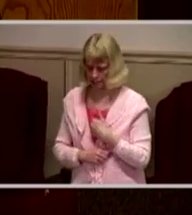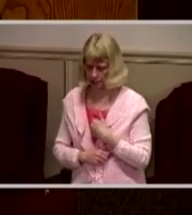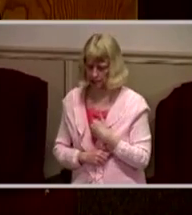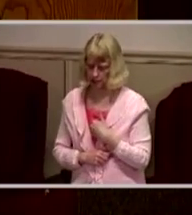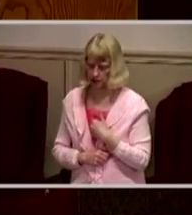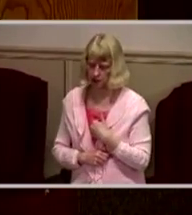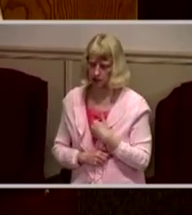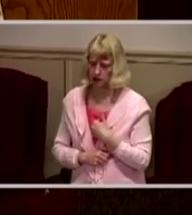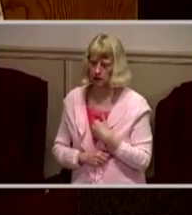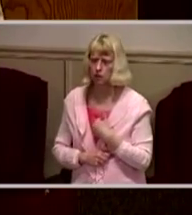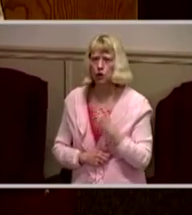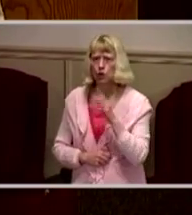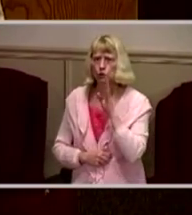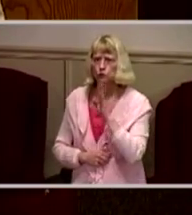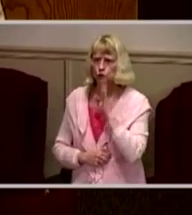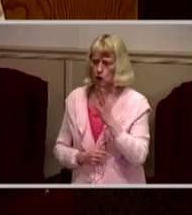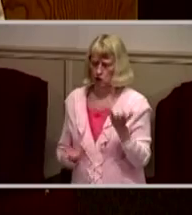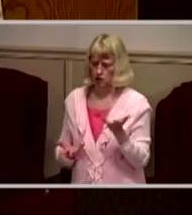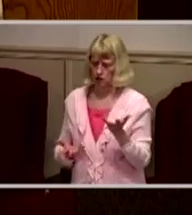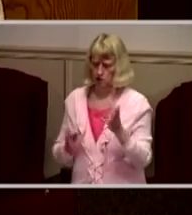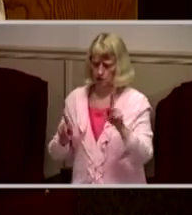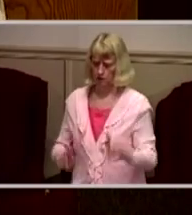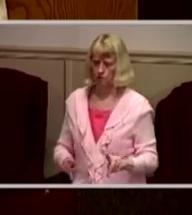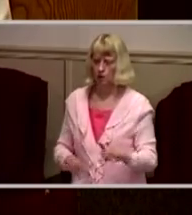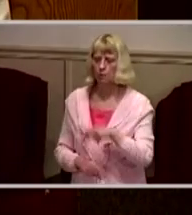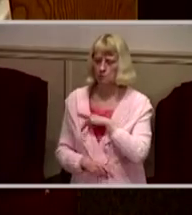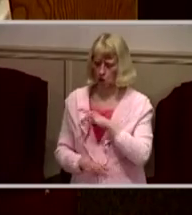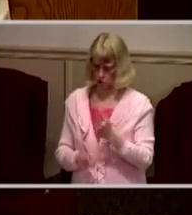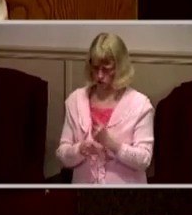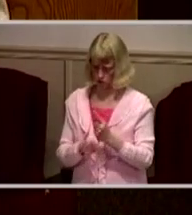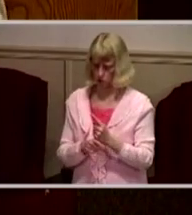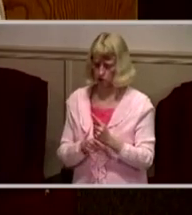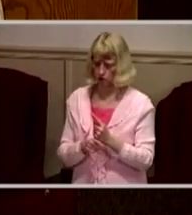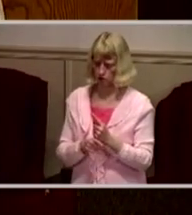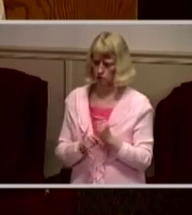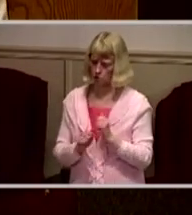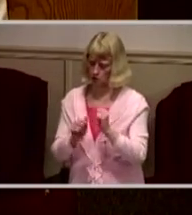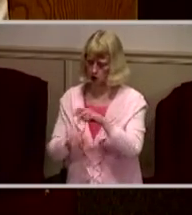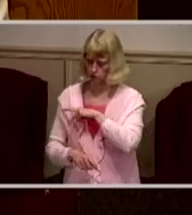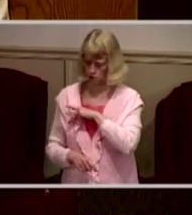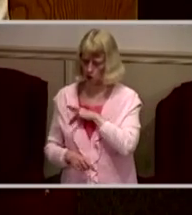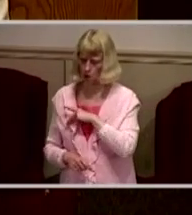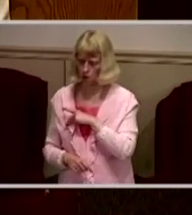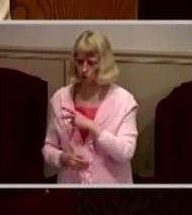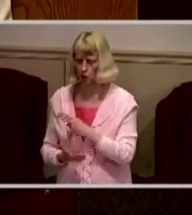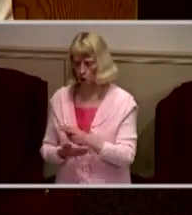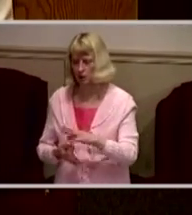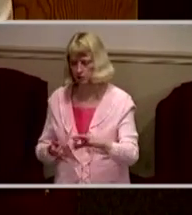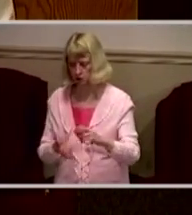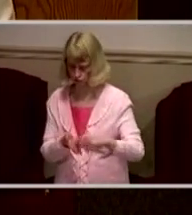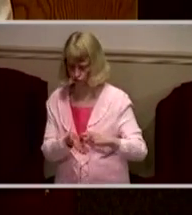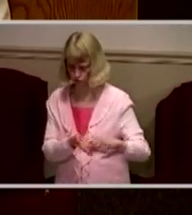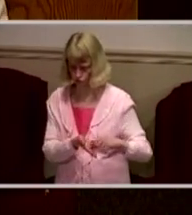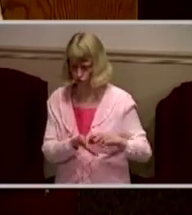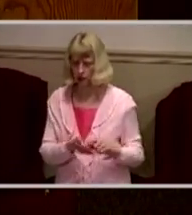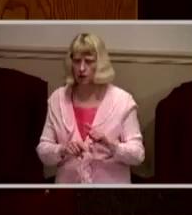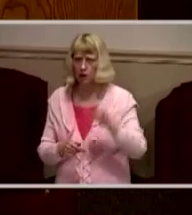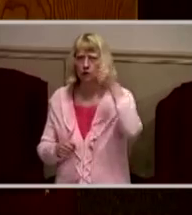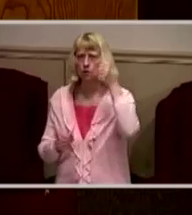me. Who's talking here? The Apostle Paul, under the leading of the Spirit of God, indeed. But